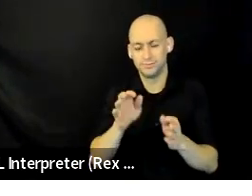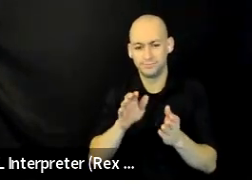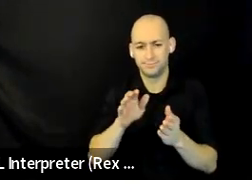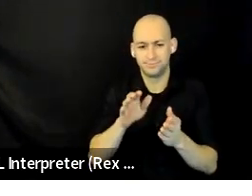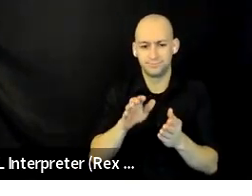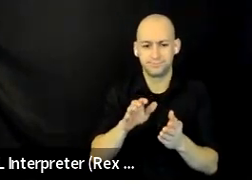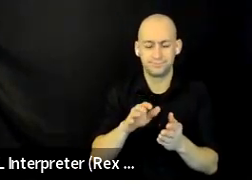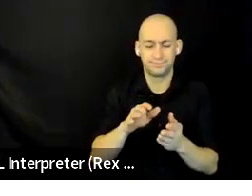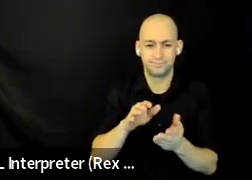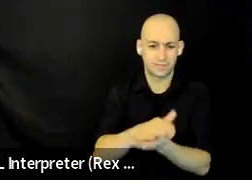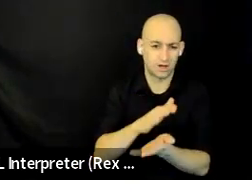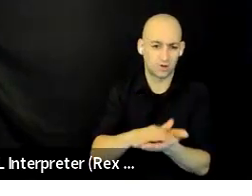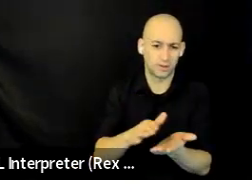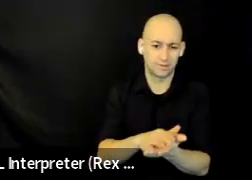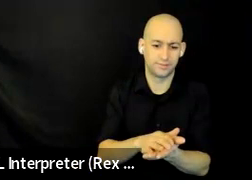between